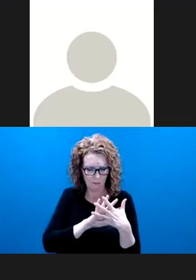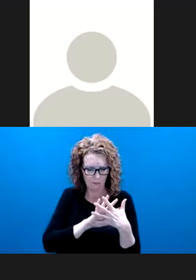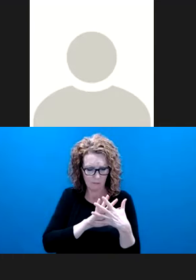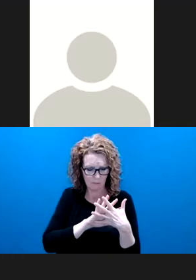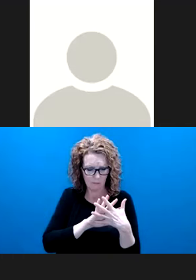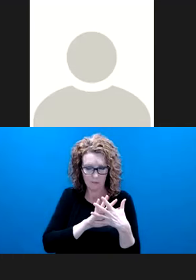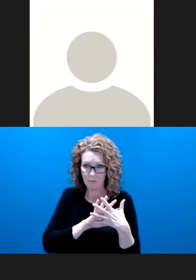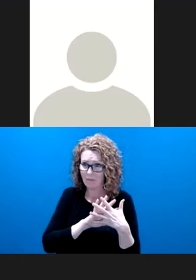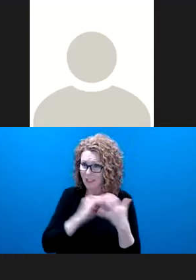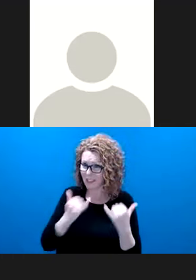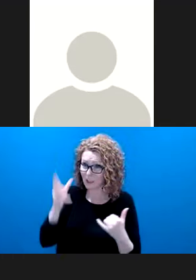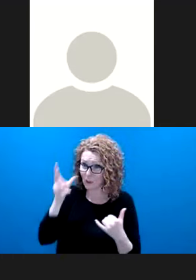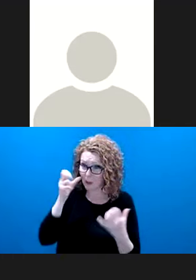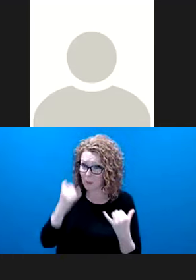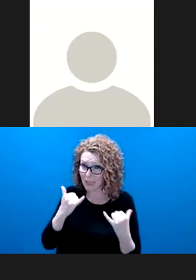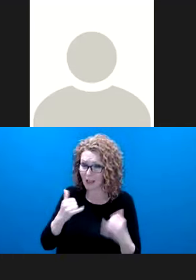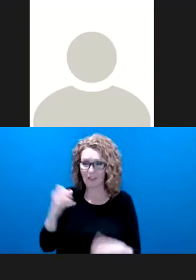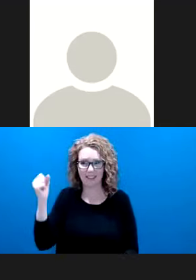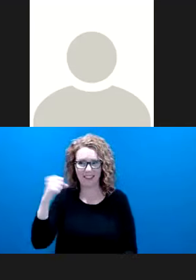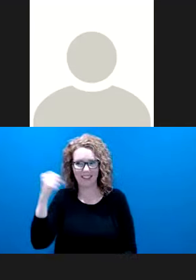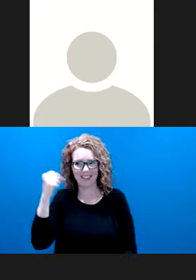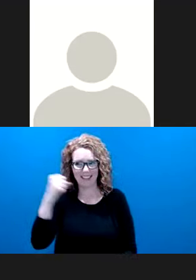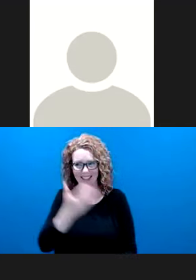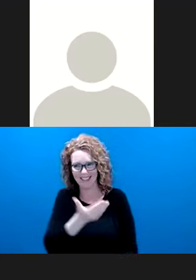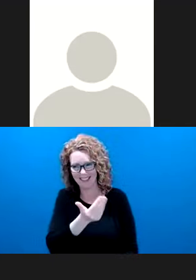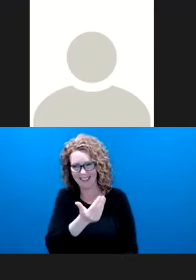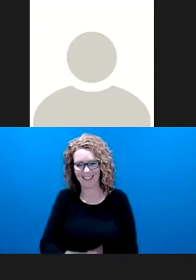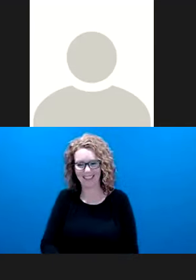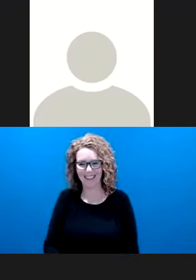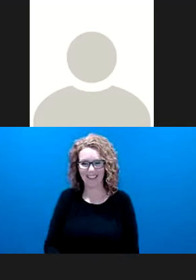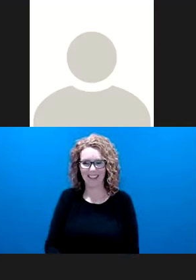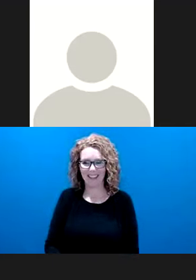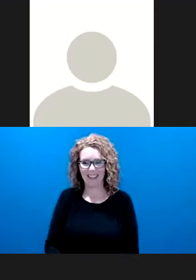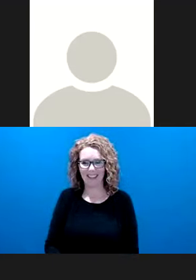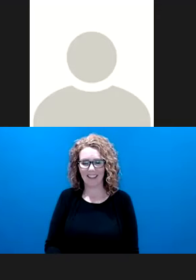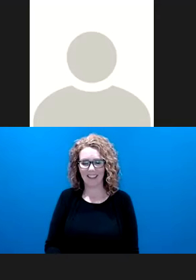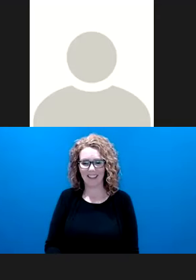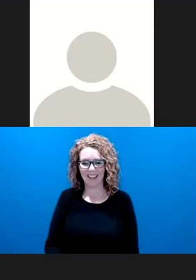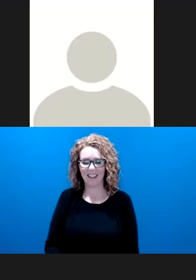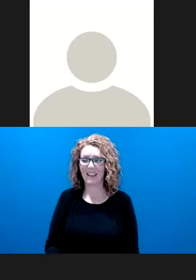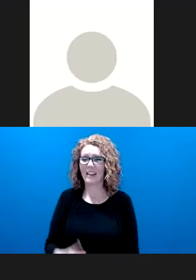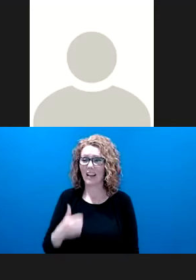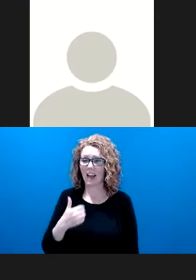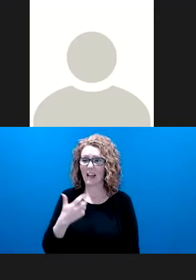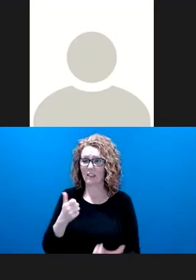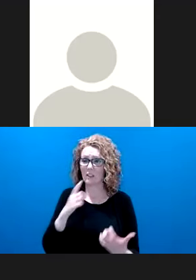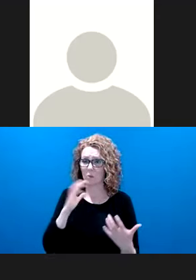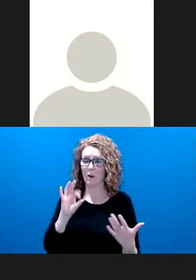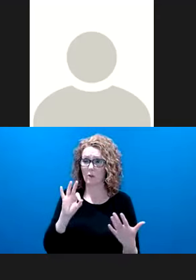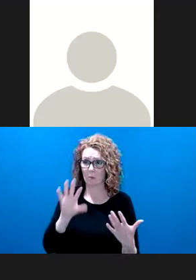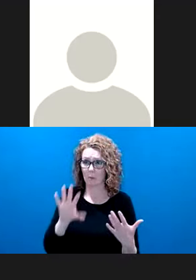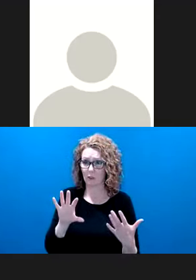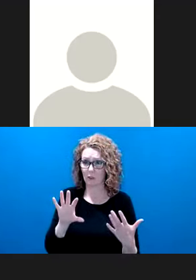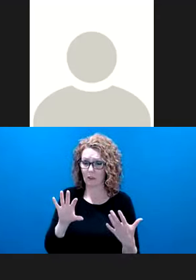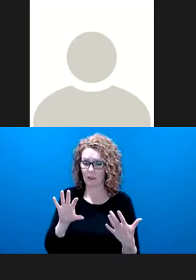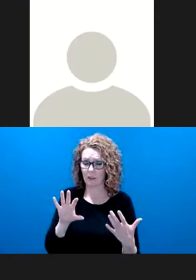Is this better at all? This is much better. Okay, sorry. I just want to say I really